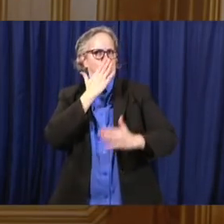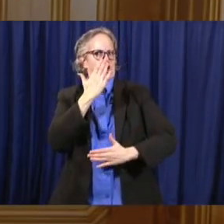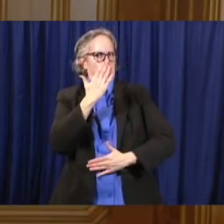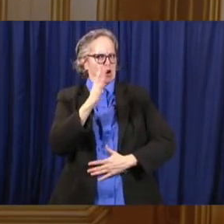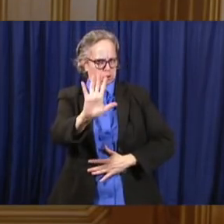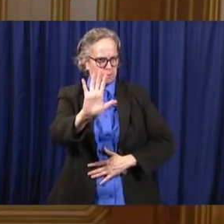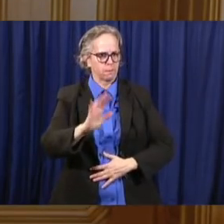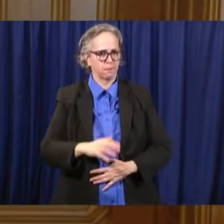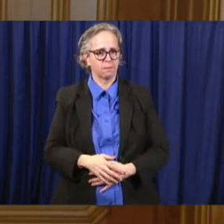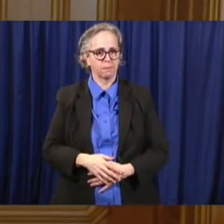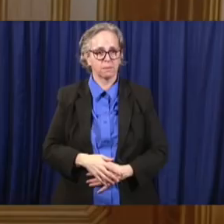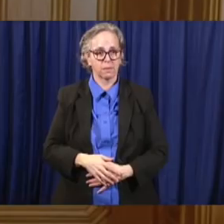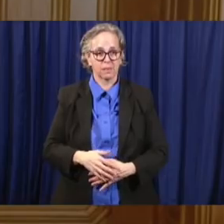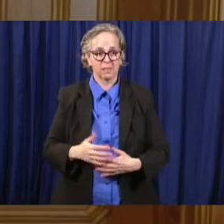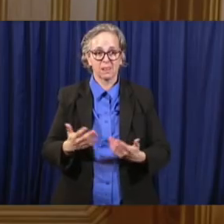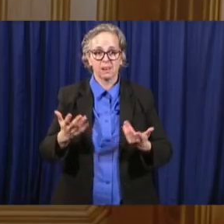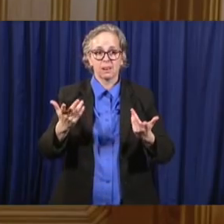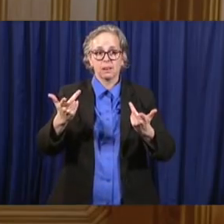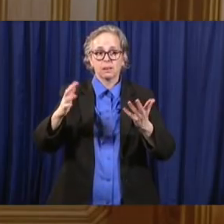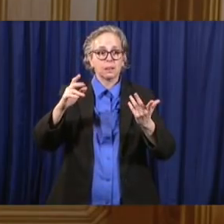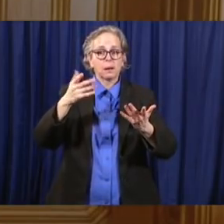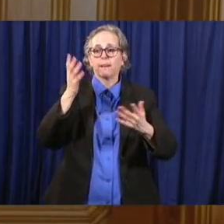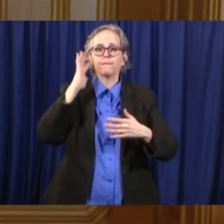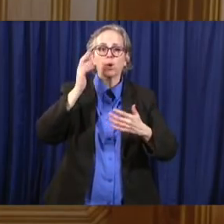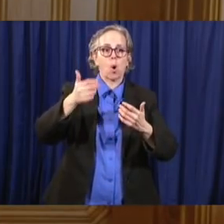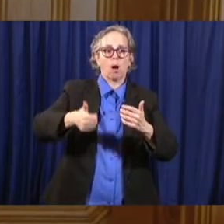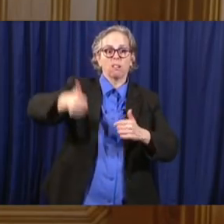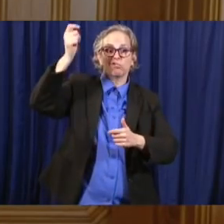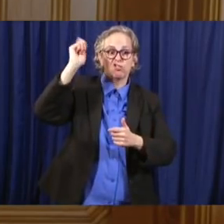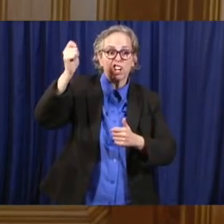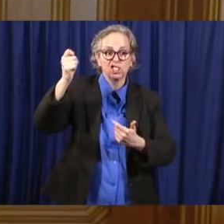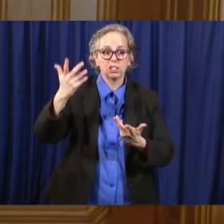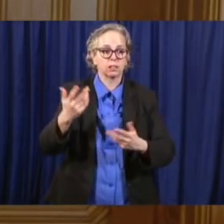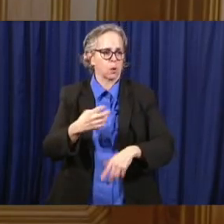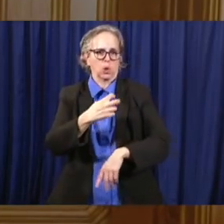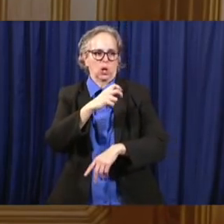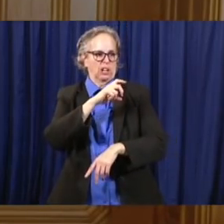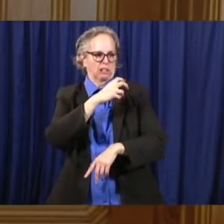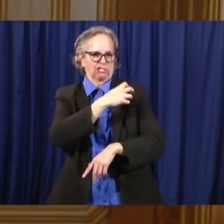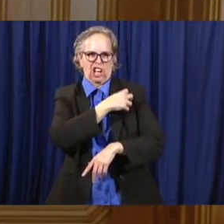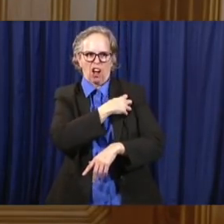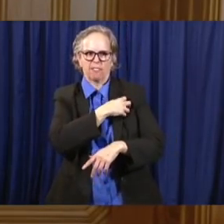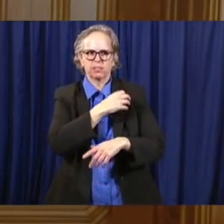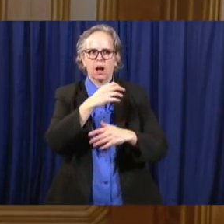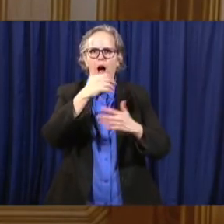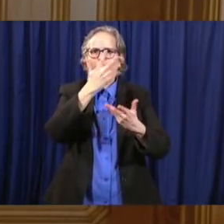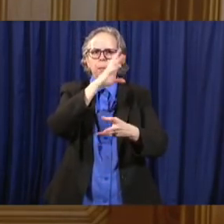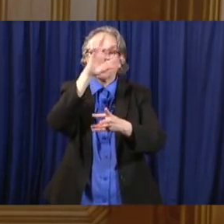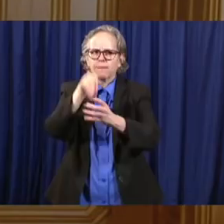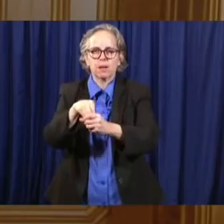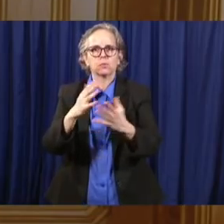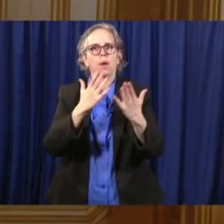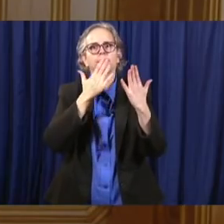judges, sheriffs, and others who have been involved in that.